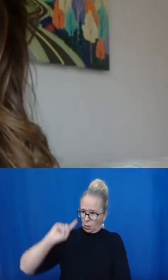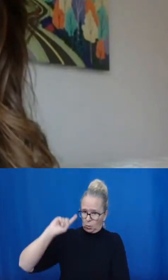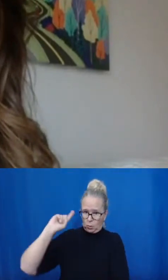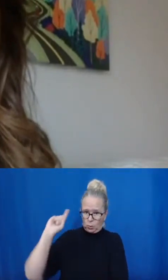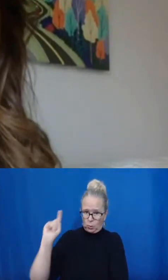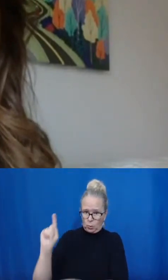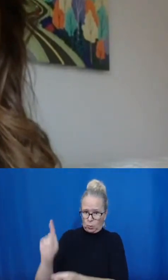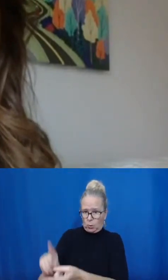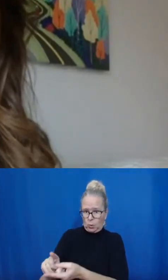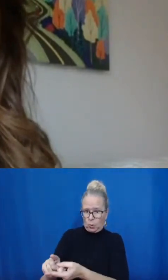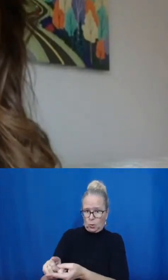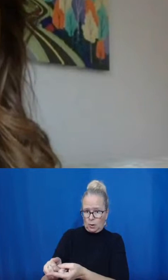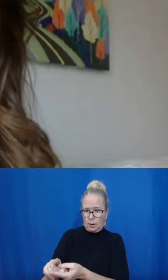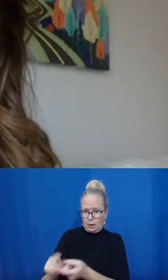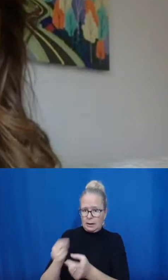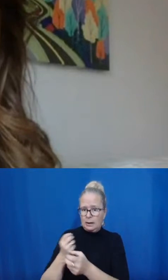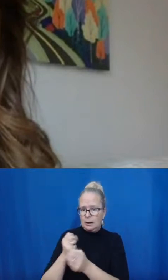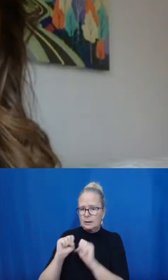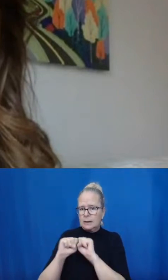did